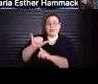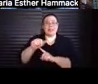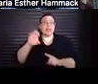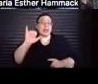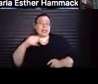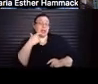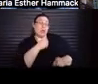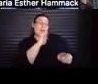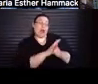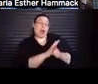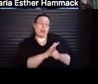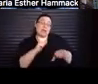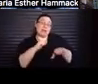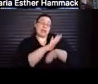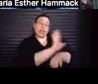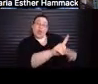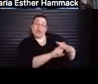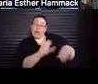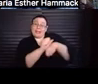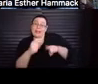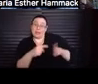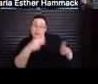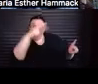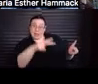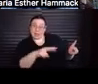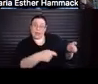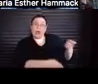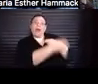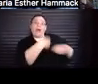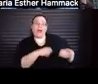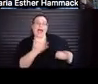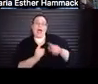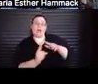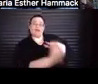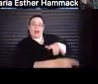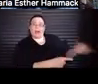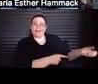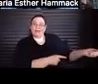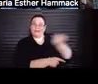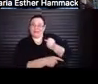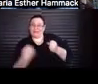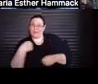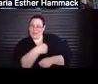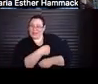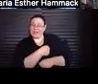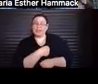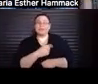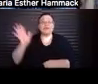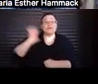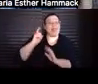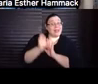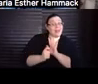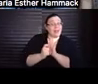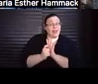return runaway slaves to Mexico in return for Mexico to do the same. At this time,